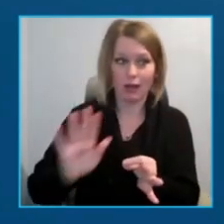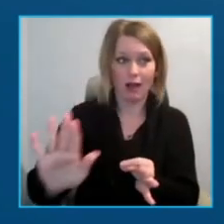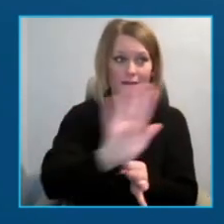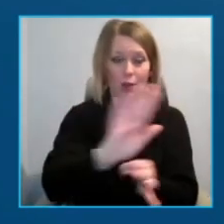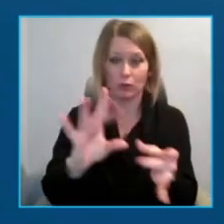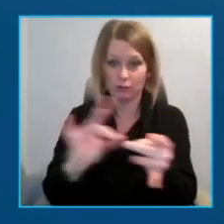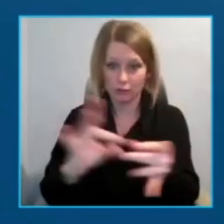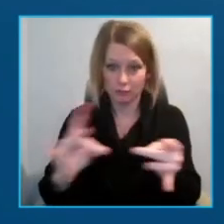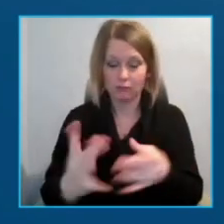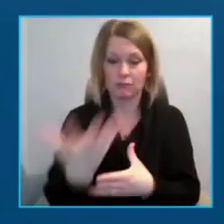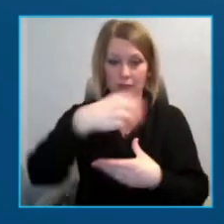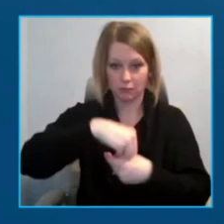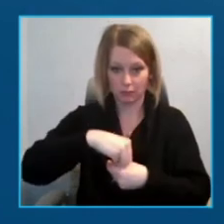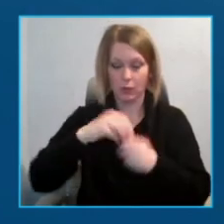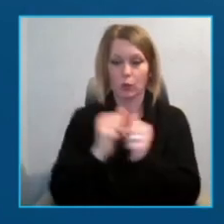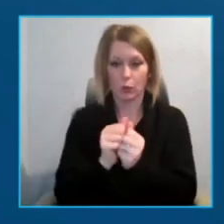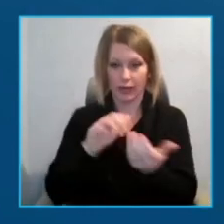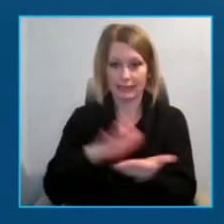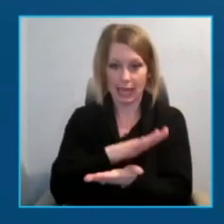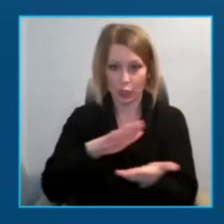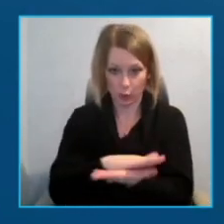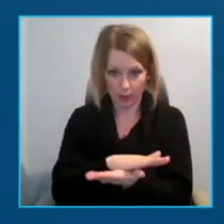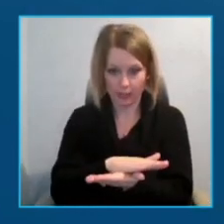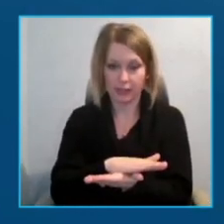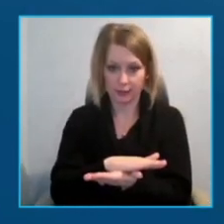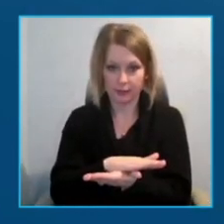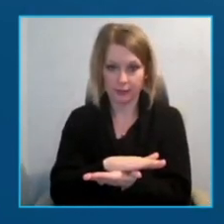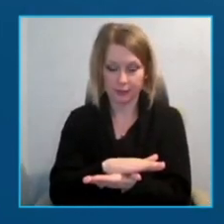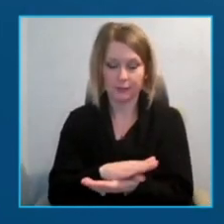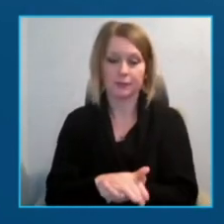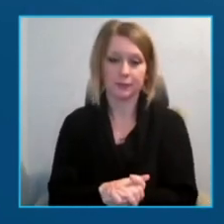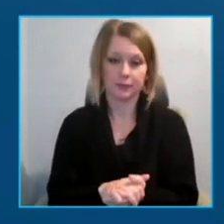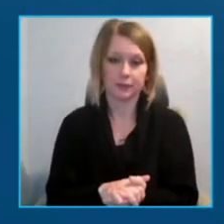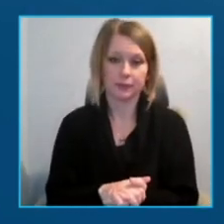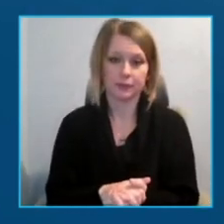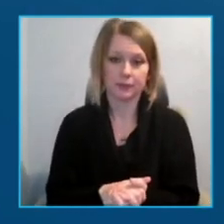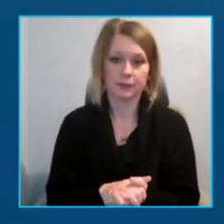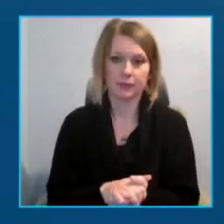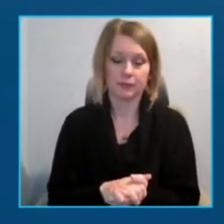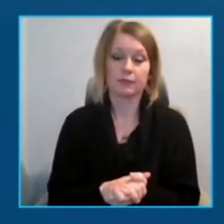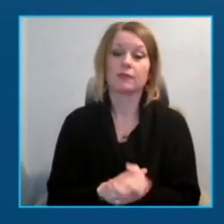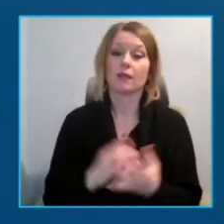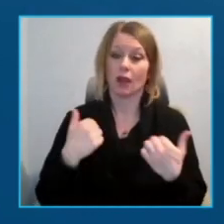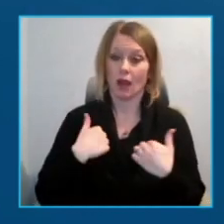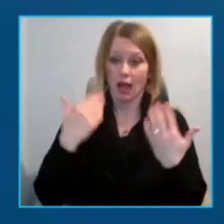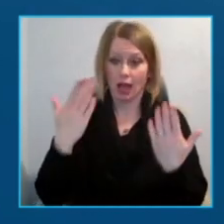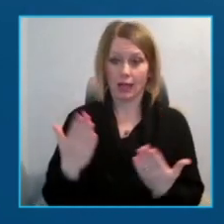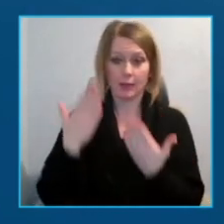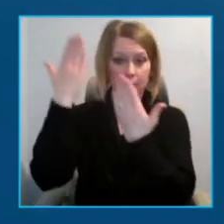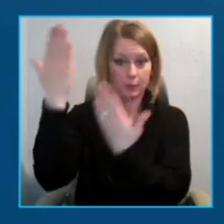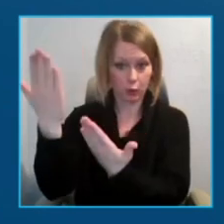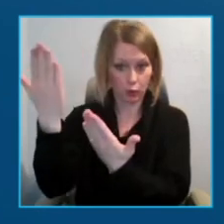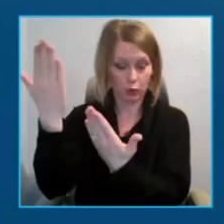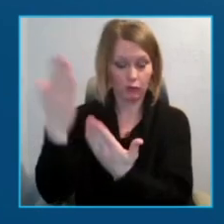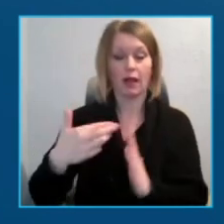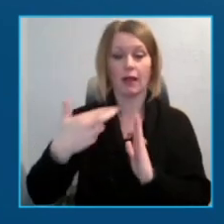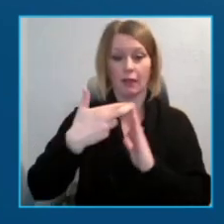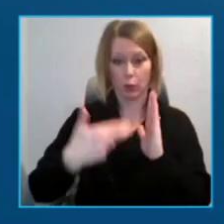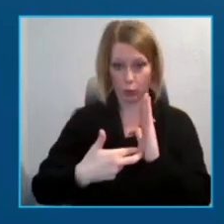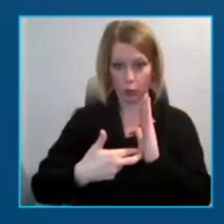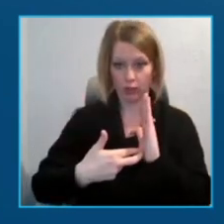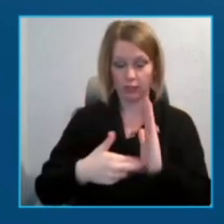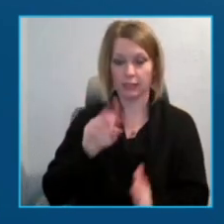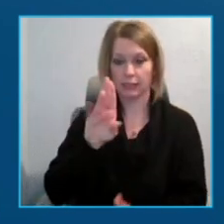document being reviewed by the Rules and Bylaws Committee today, I therefore move that the Rules and Bylaws Committee approve the